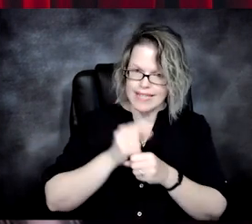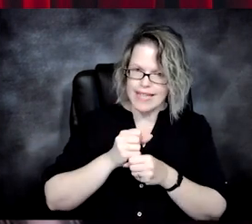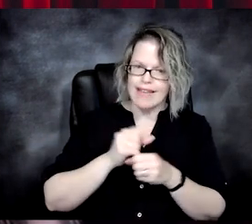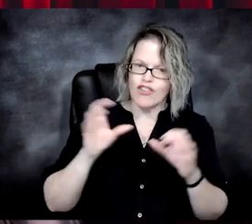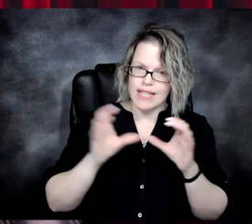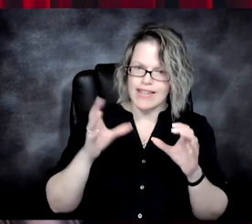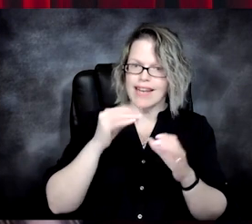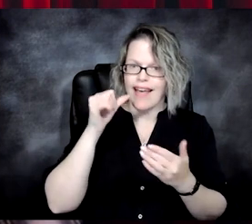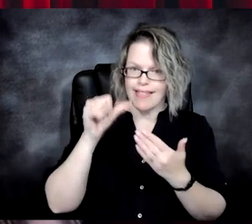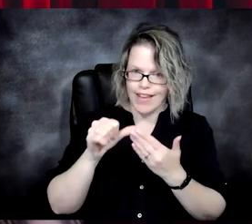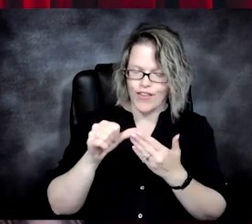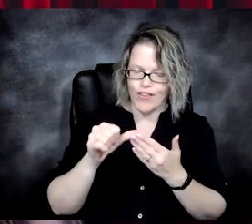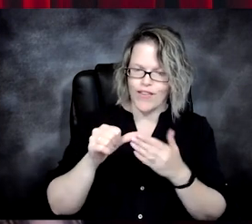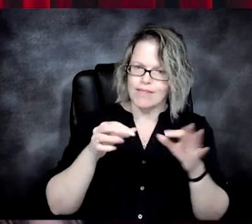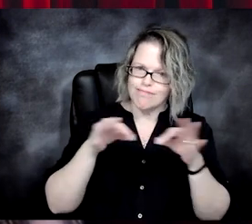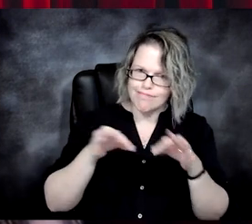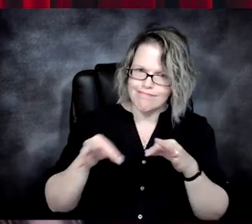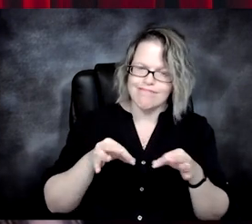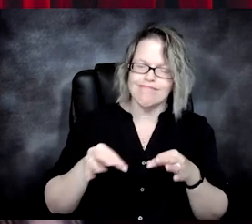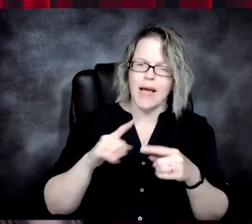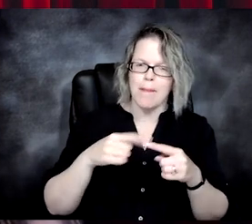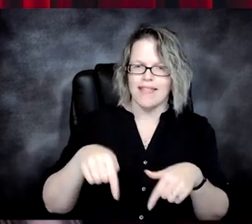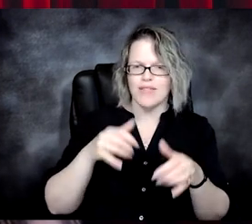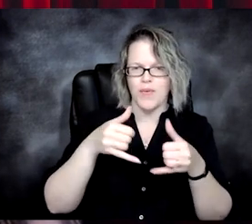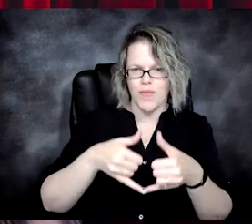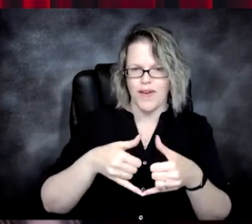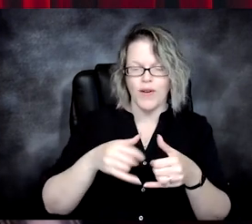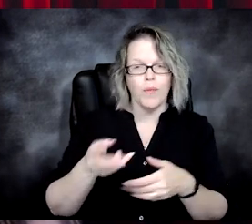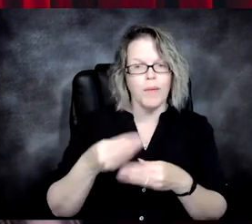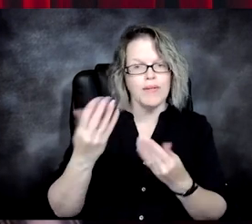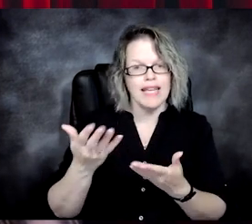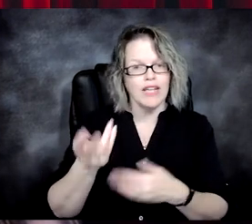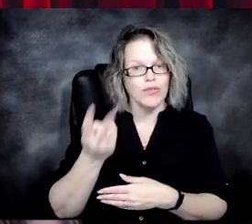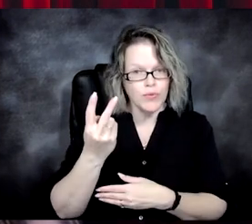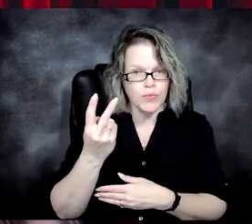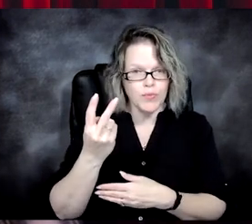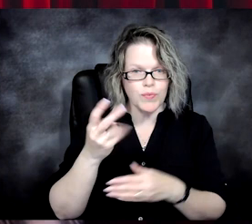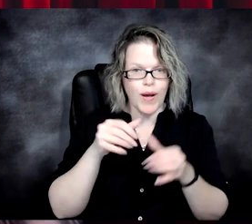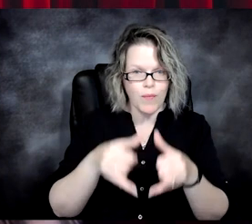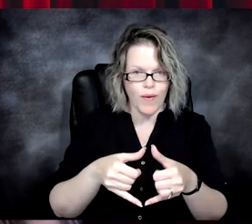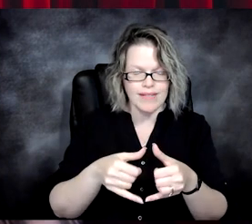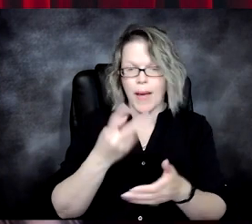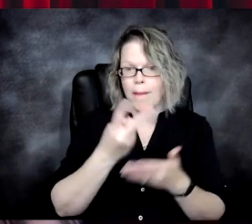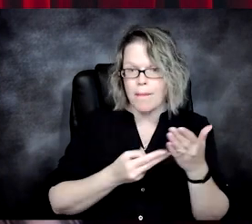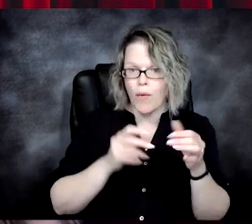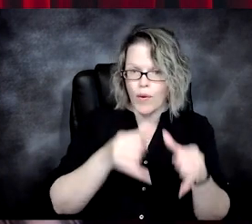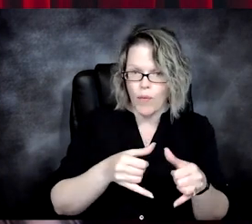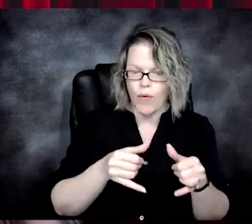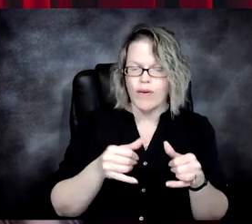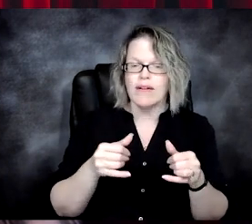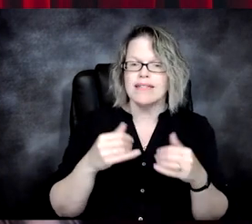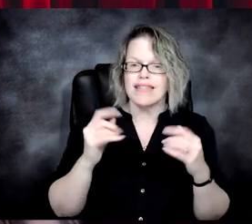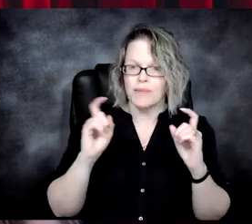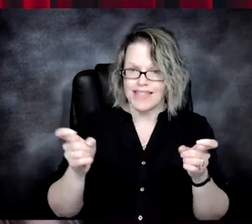specific details on the award. We are presenting two awards today. Both awards are